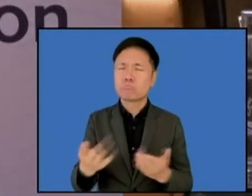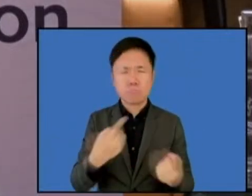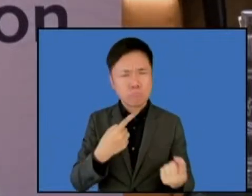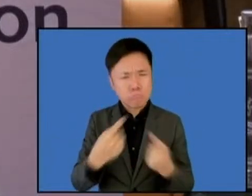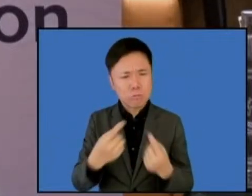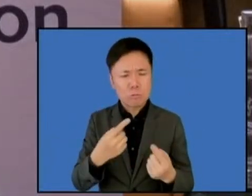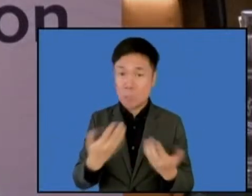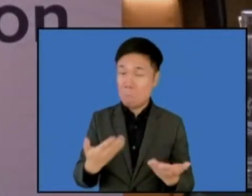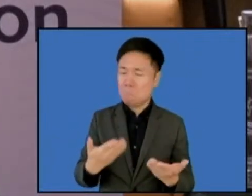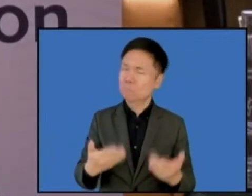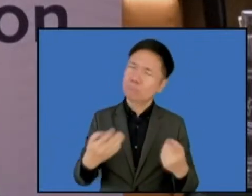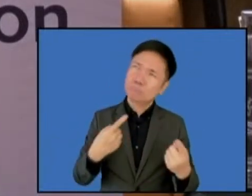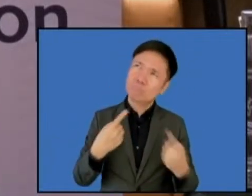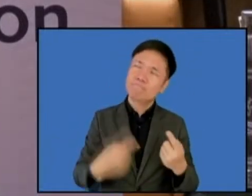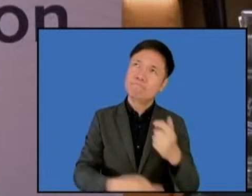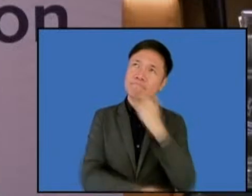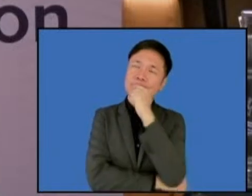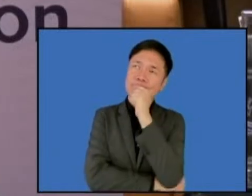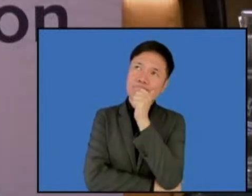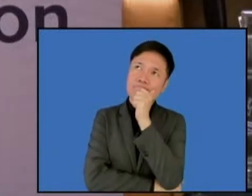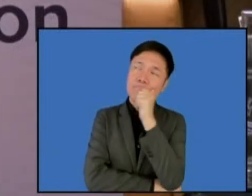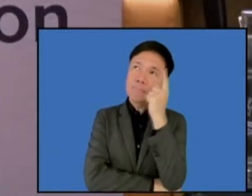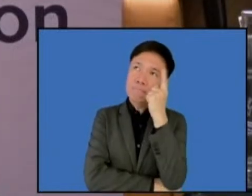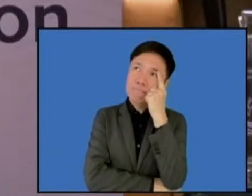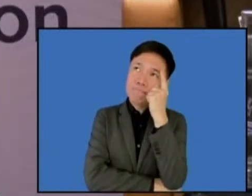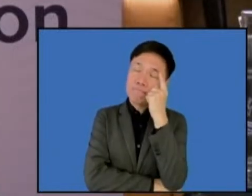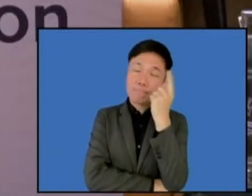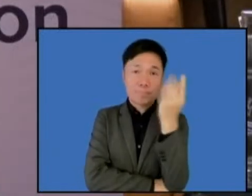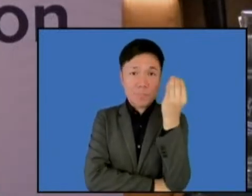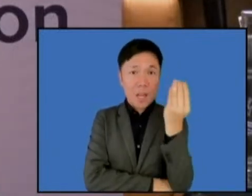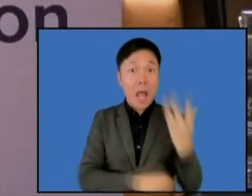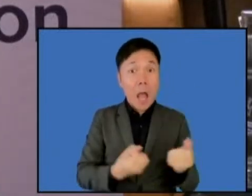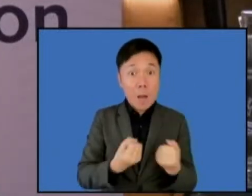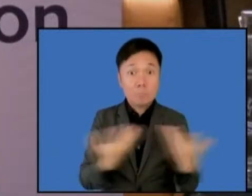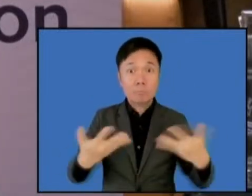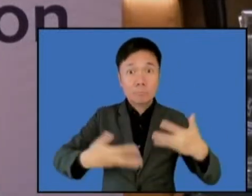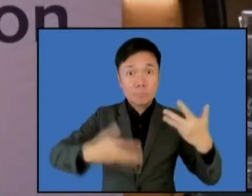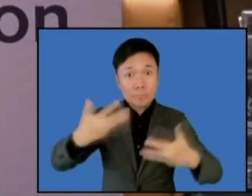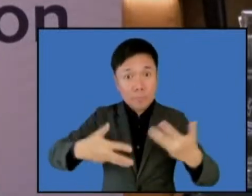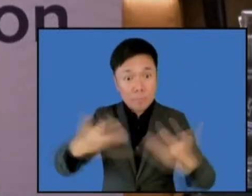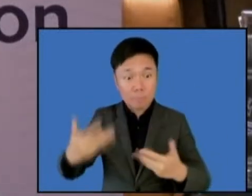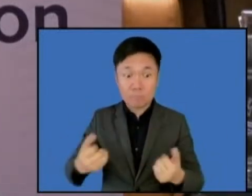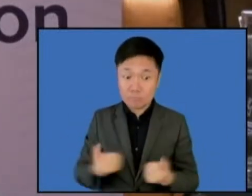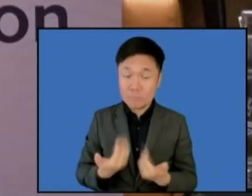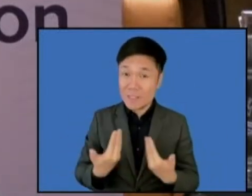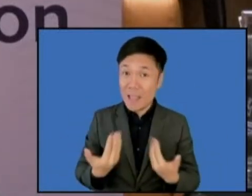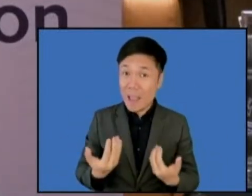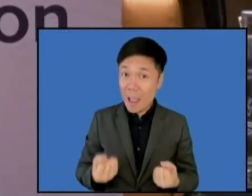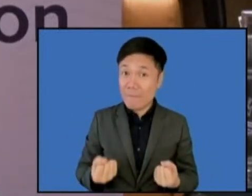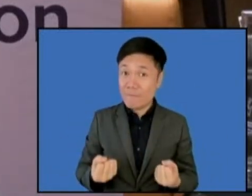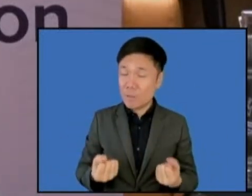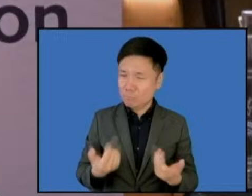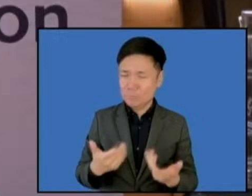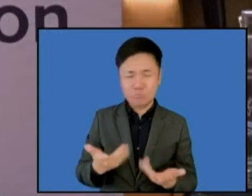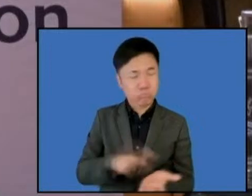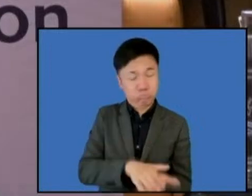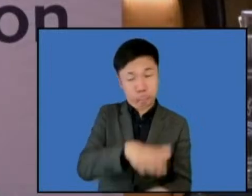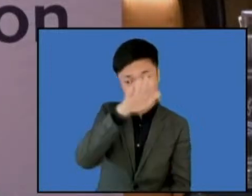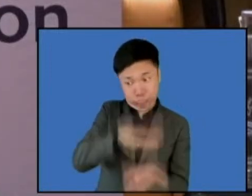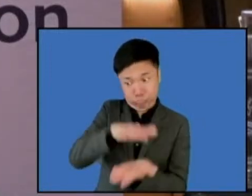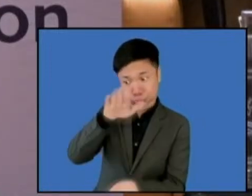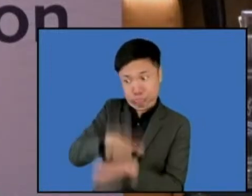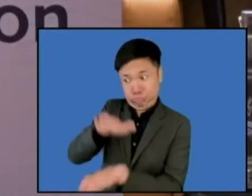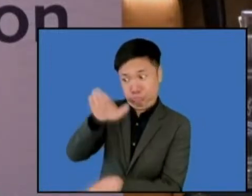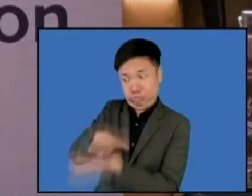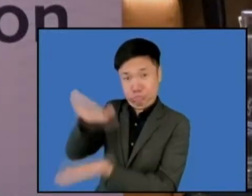today, I really am amazed at how much data are being produced now and used by